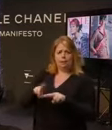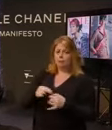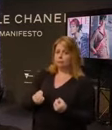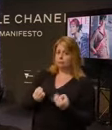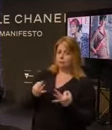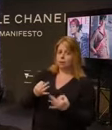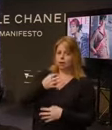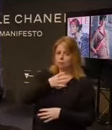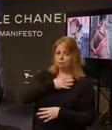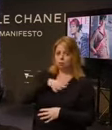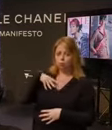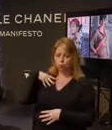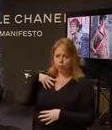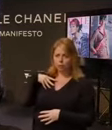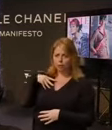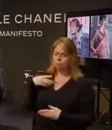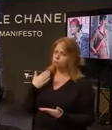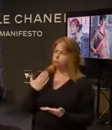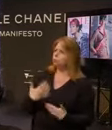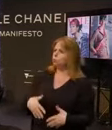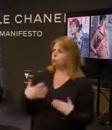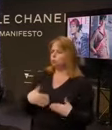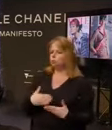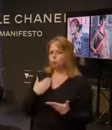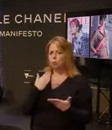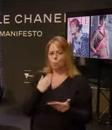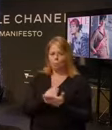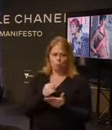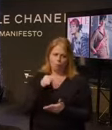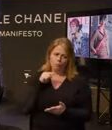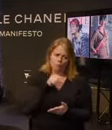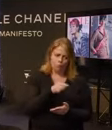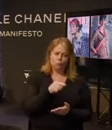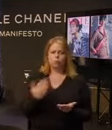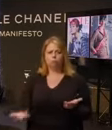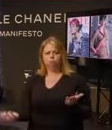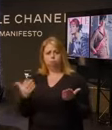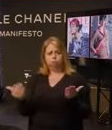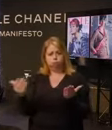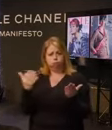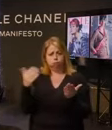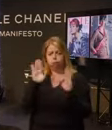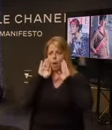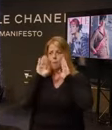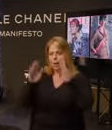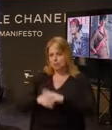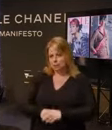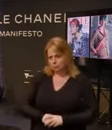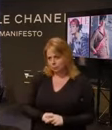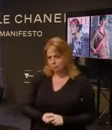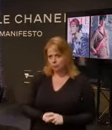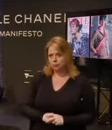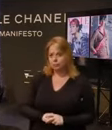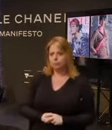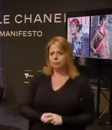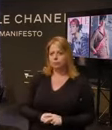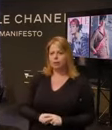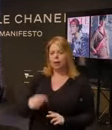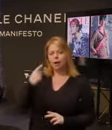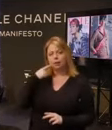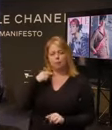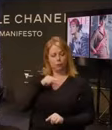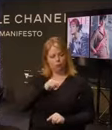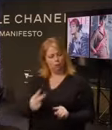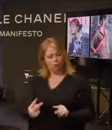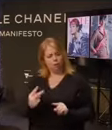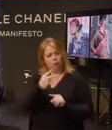And boy, she really, really went for it. And it's just quite amazing. I think the fact that she looked back at, you